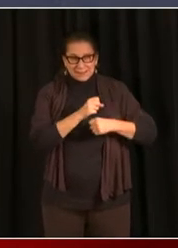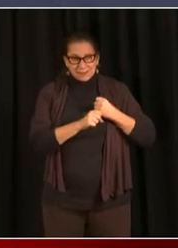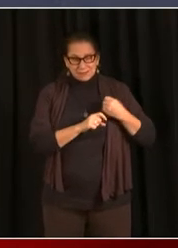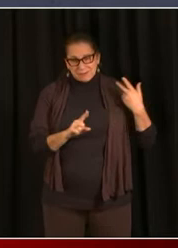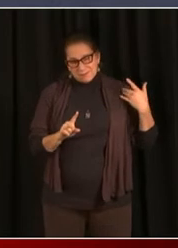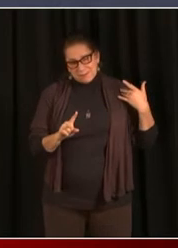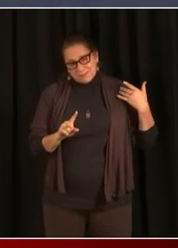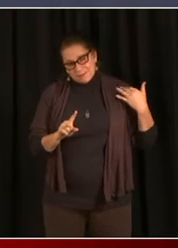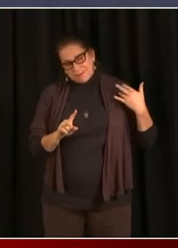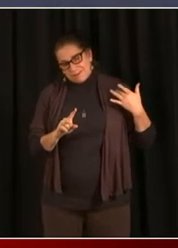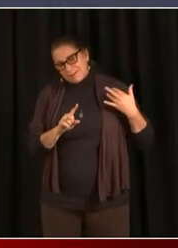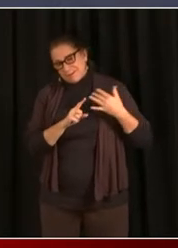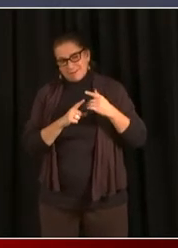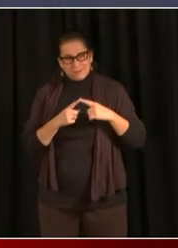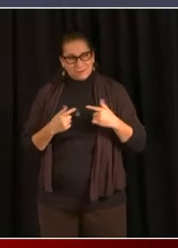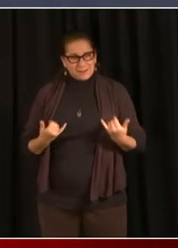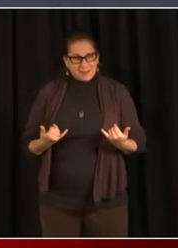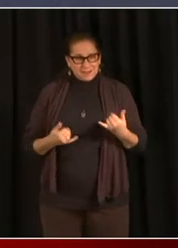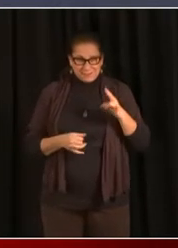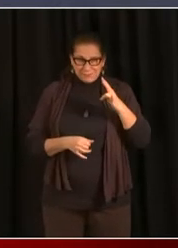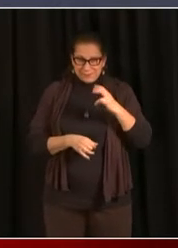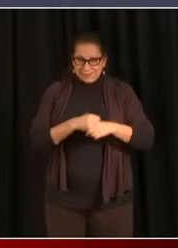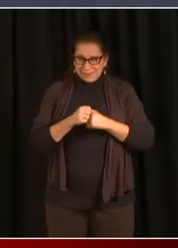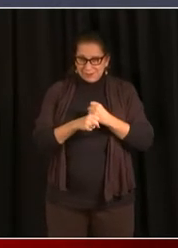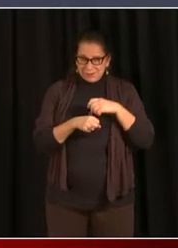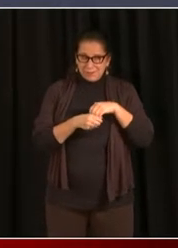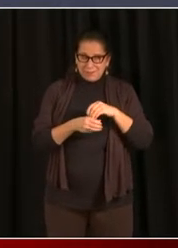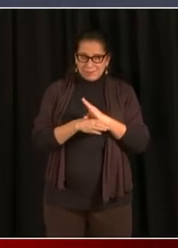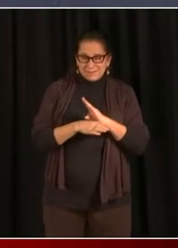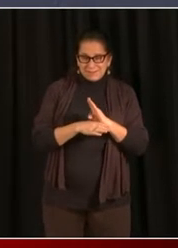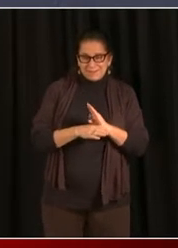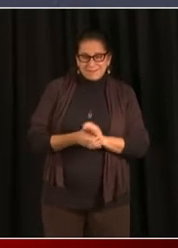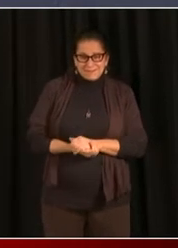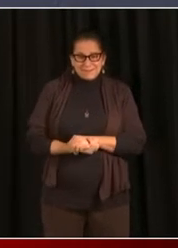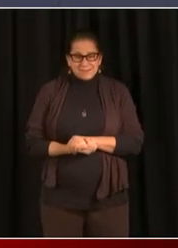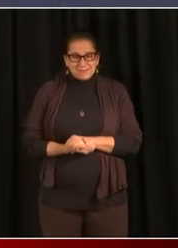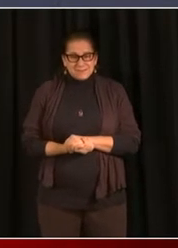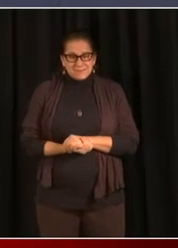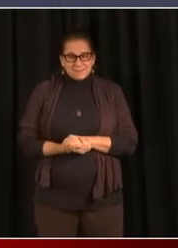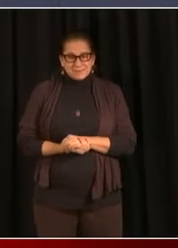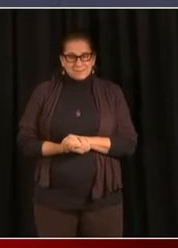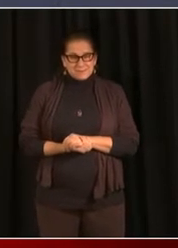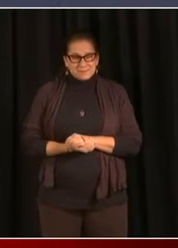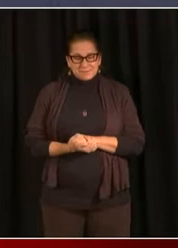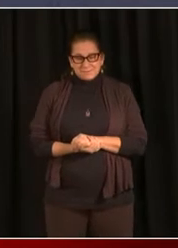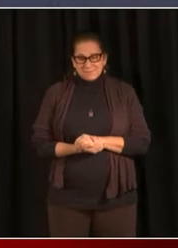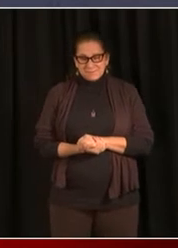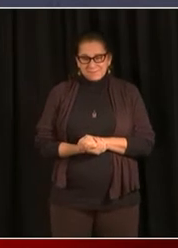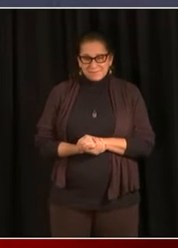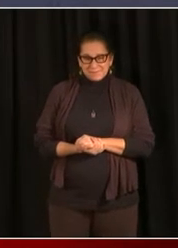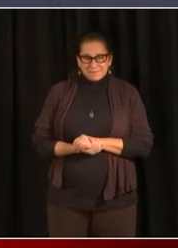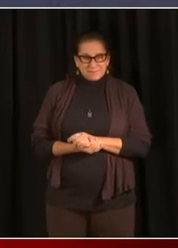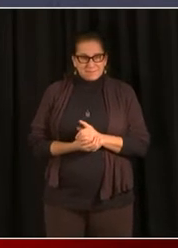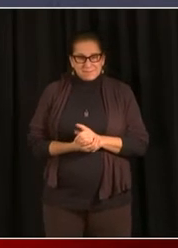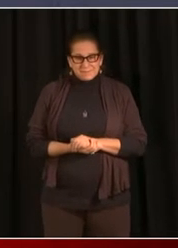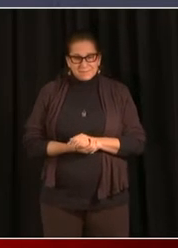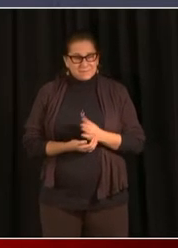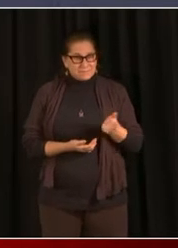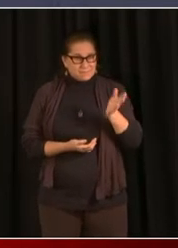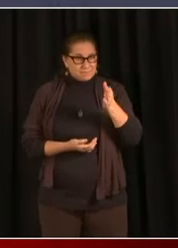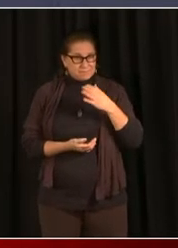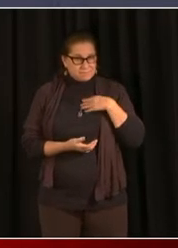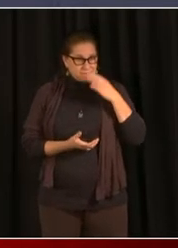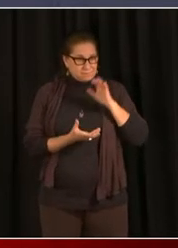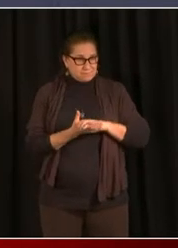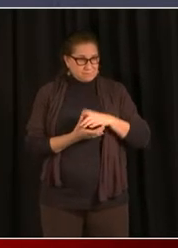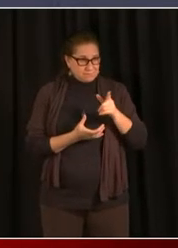Venezuela. Anabella, I'm going to pass you the microphone because you want to tell your story. 42 medals in New